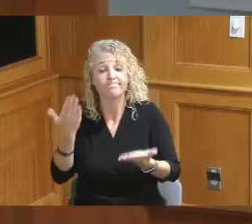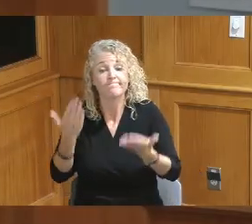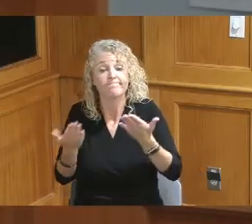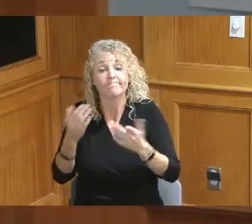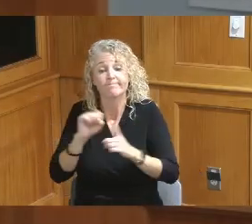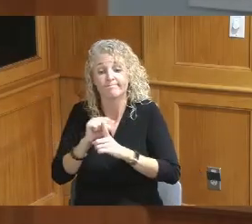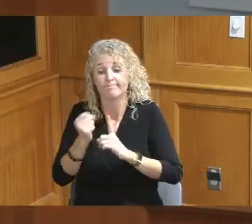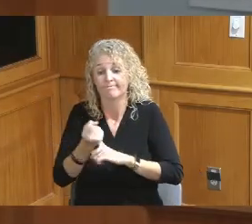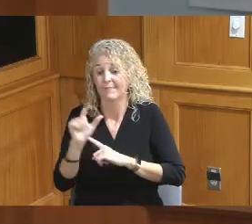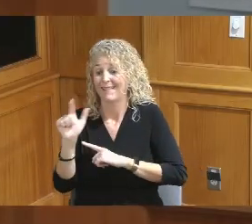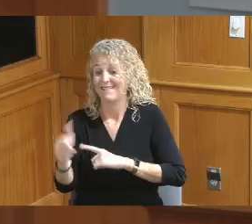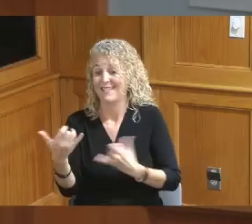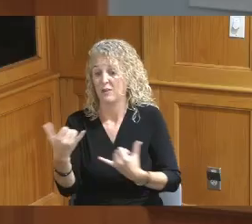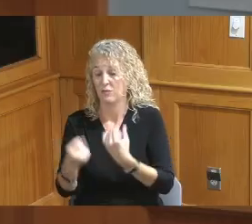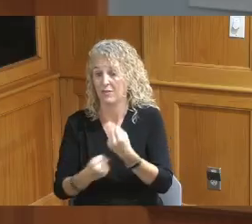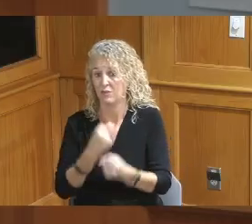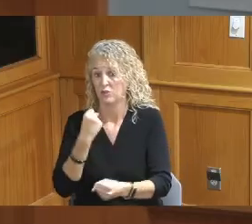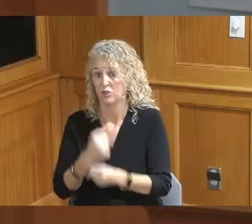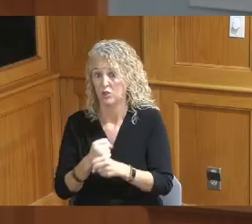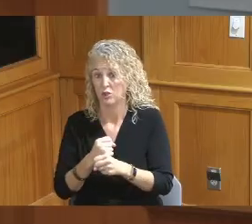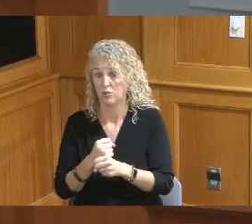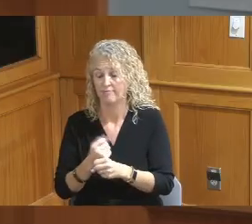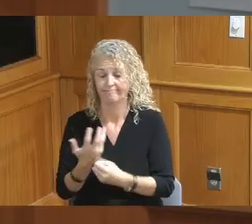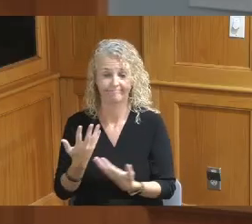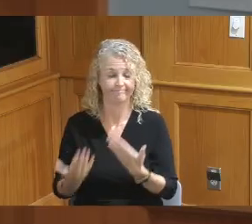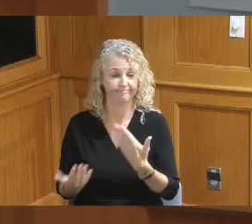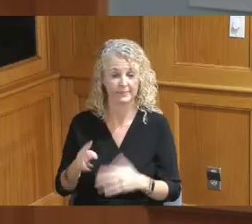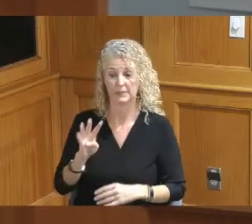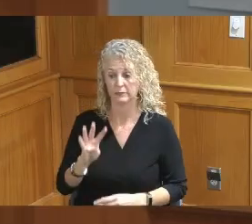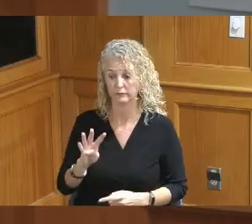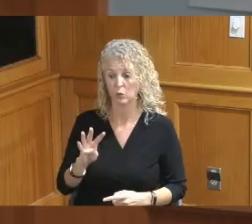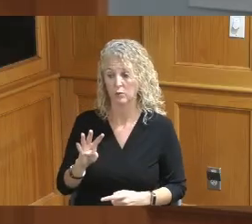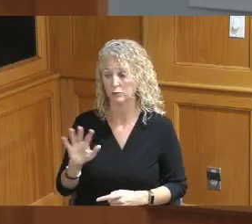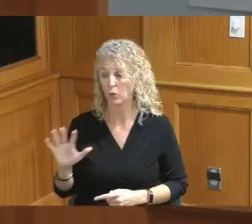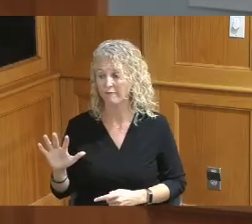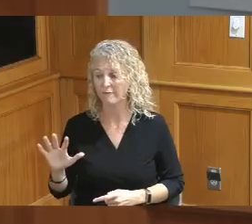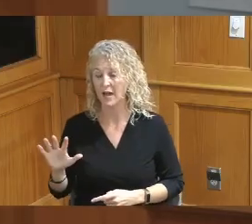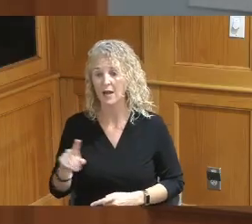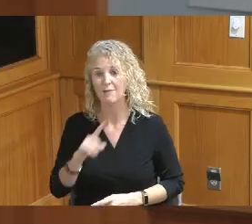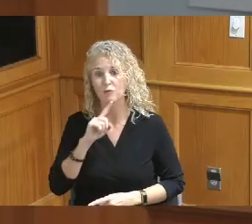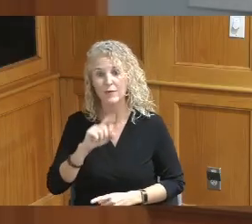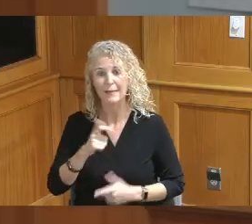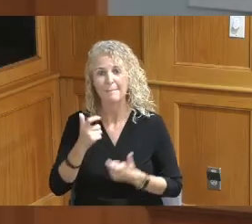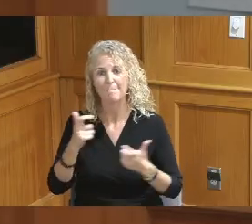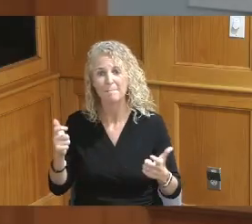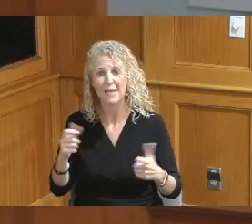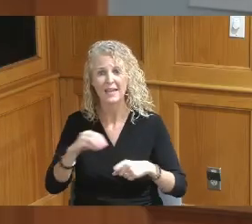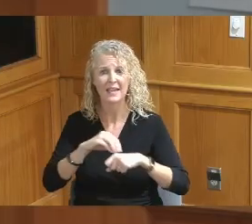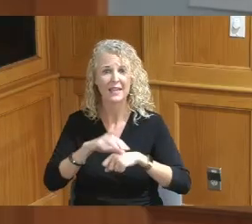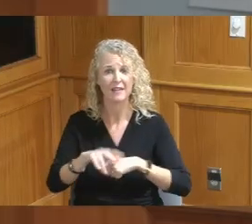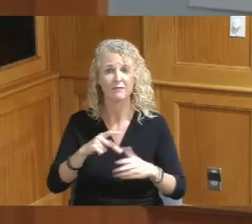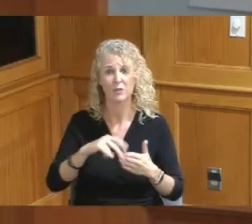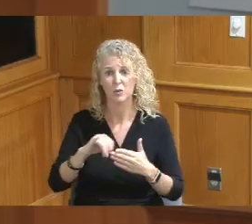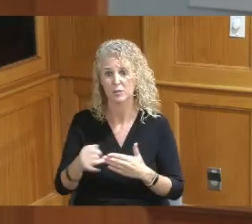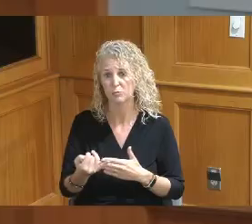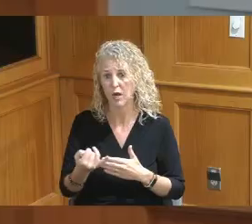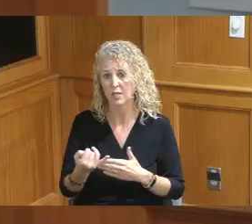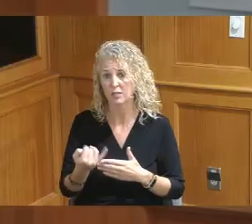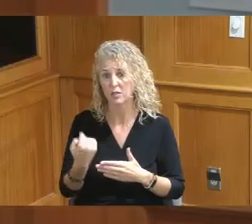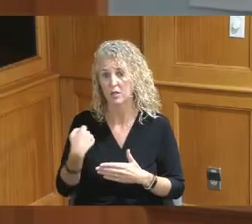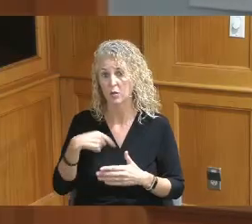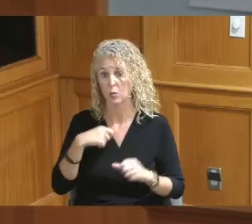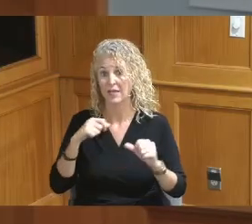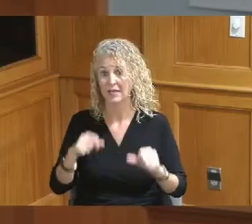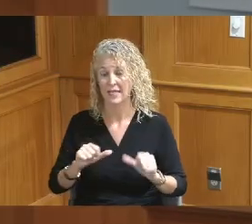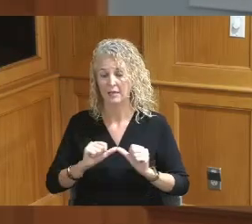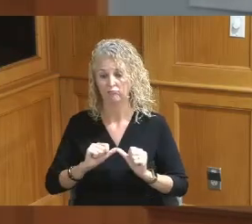situation, later this year where there are 4 or 5 high impact projects, the projects that, we've all collectively, you all said you want to see happen, that we've been pushing